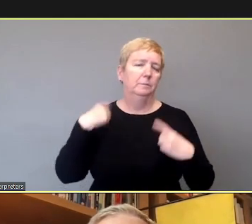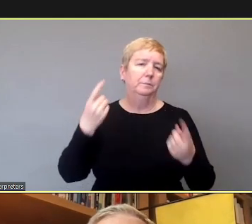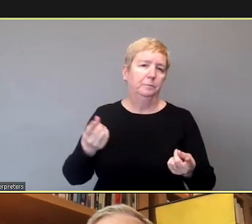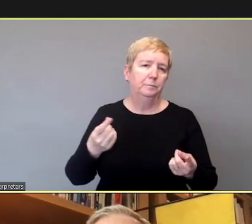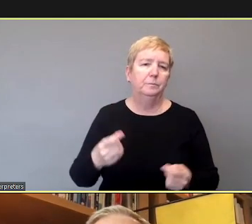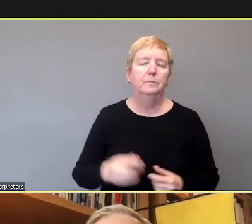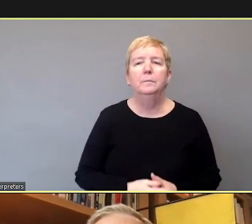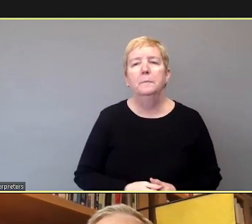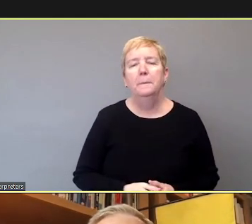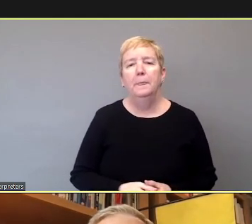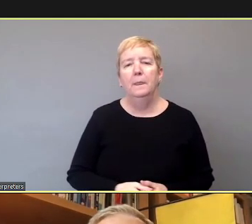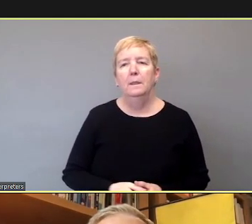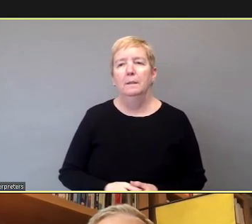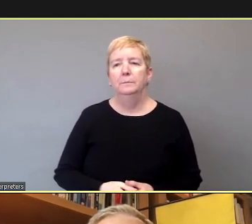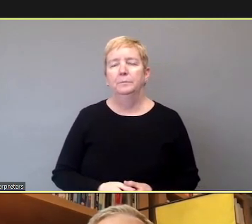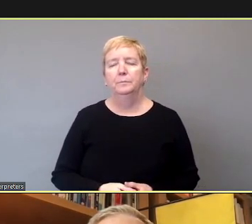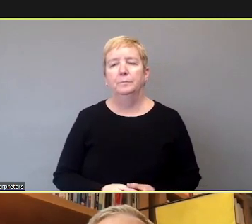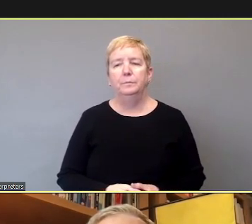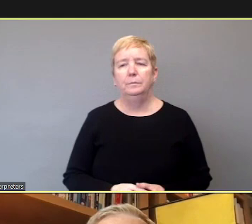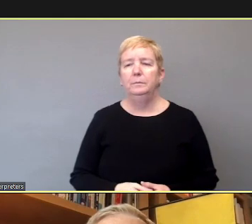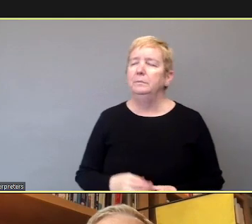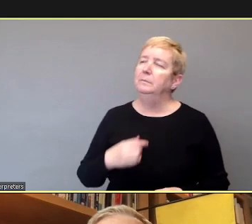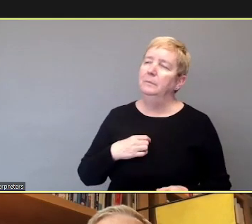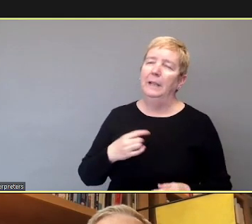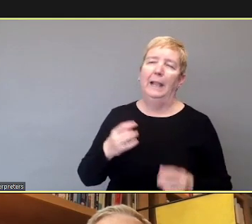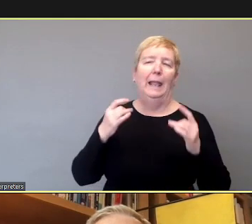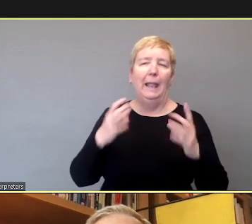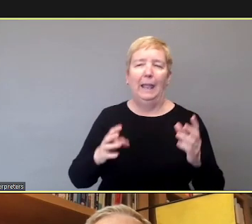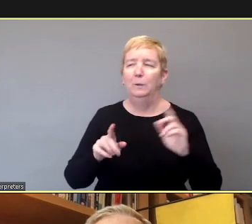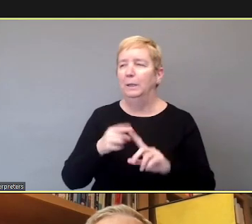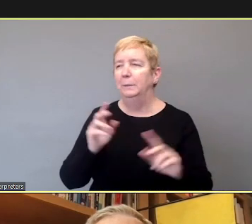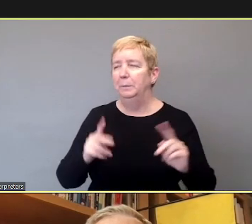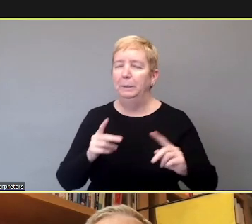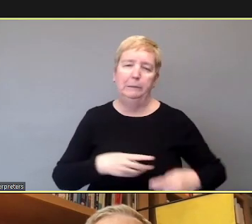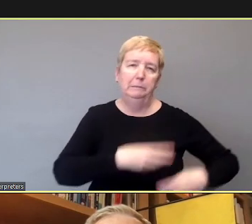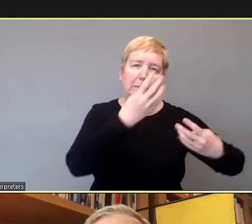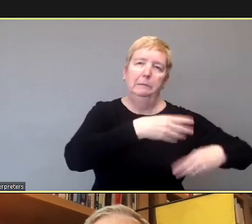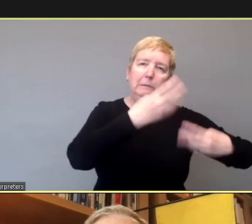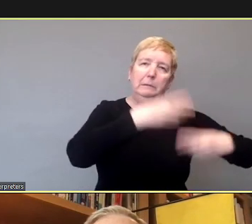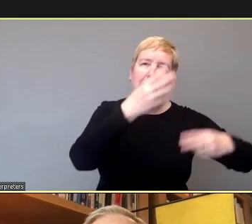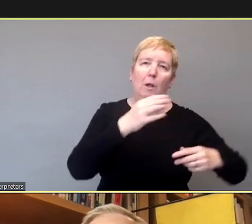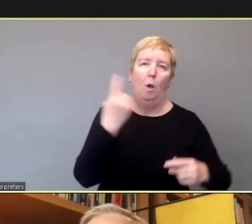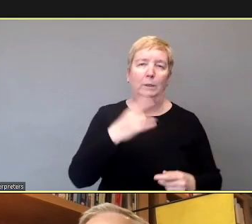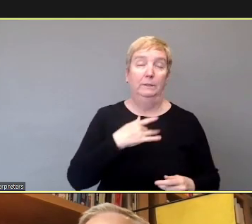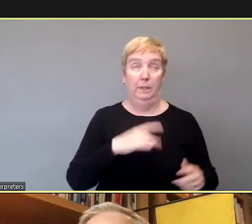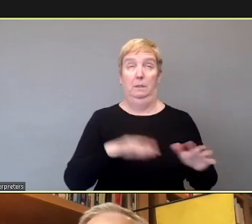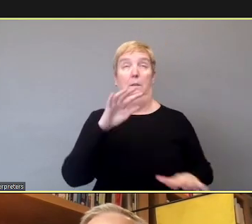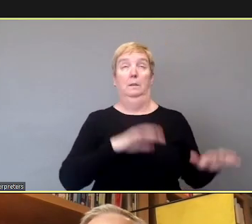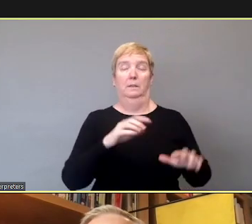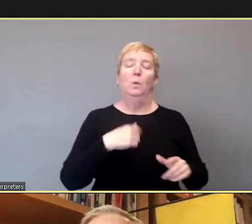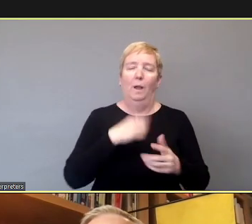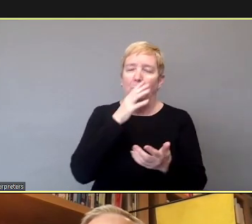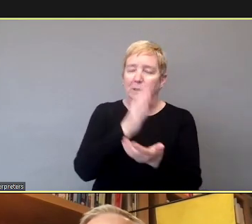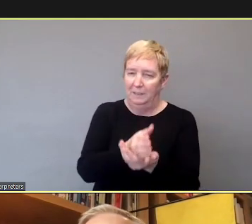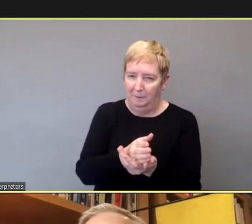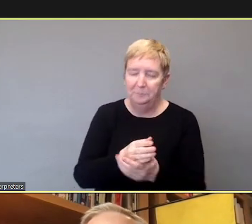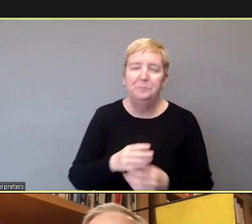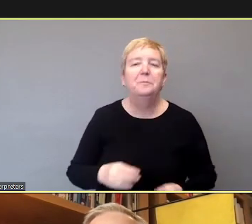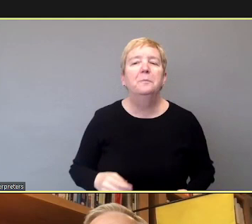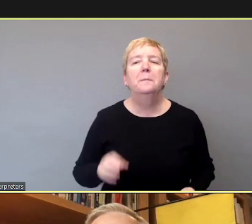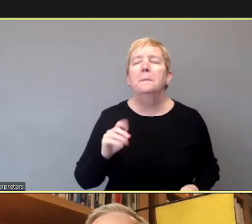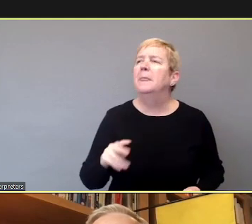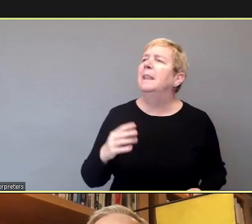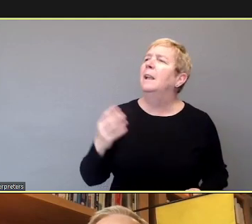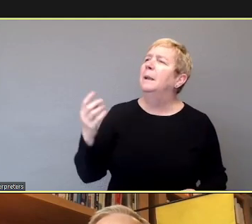insight there. I hate when people scroll through slides. It makes me dizzy, so I'll stop quickly. We used to get this question a lot. How many people